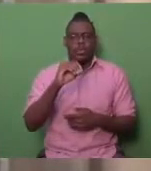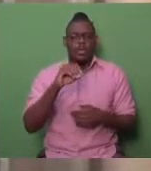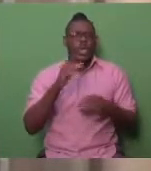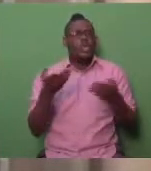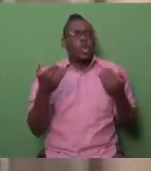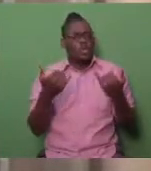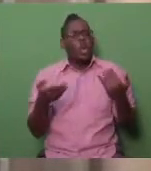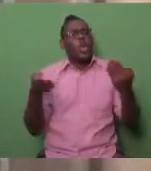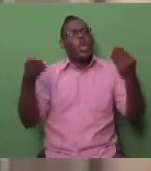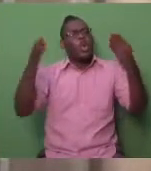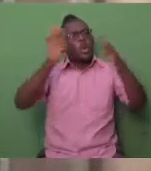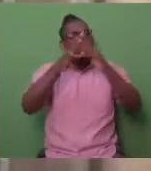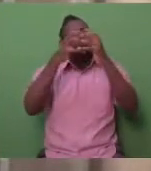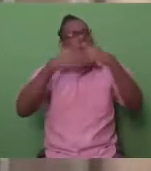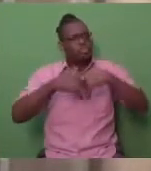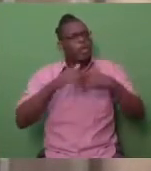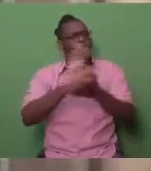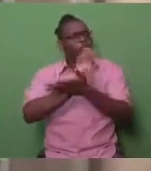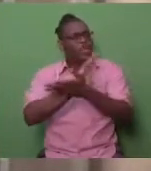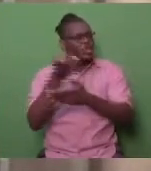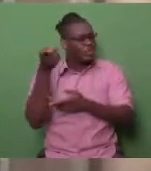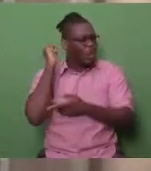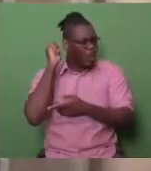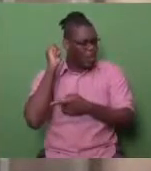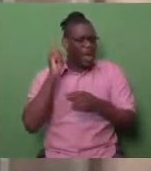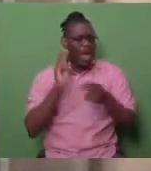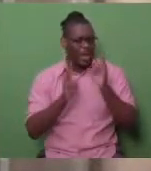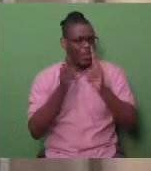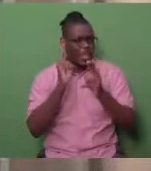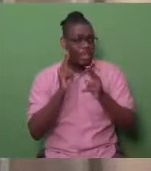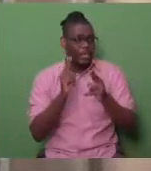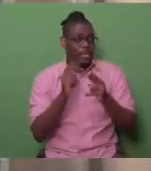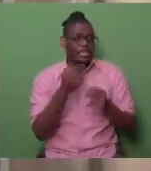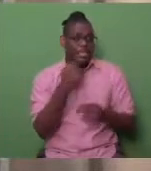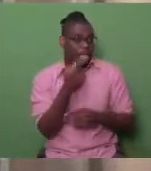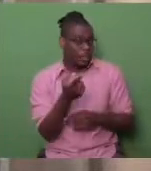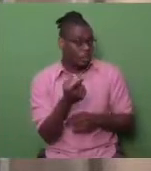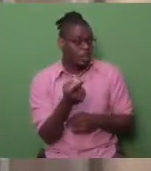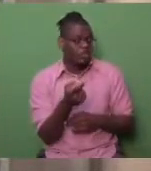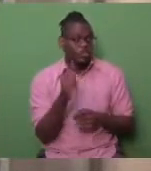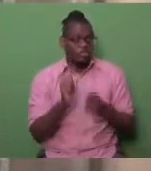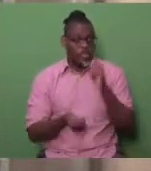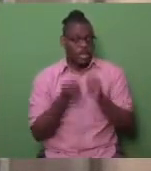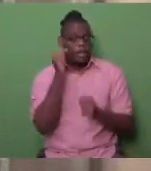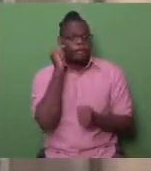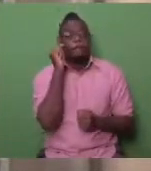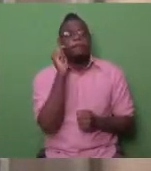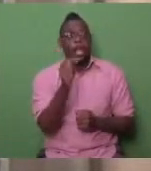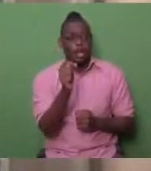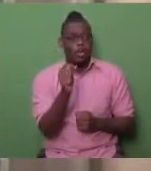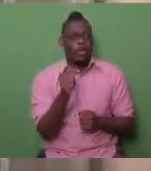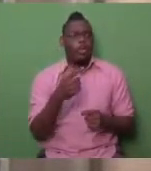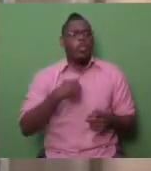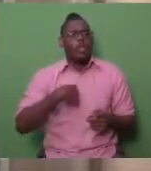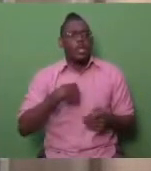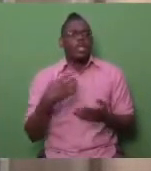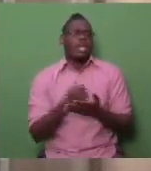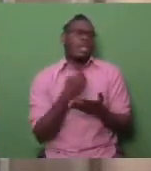$18 million from the state, which I'm sure will make their shareholders very resilient.